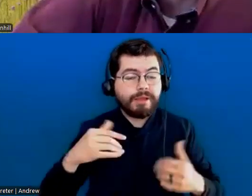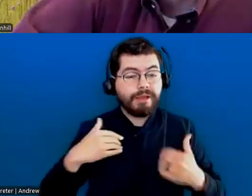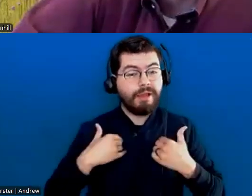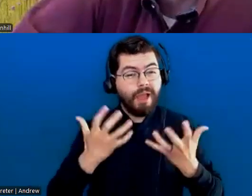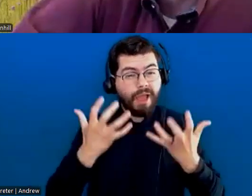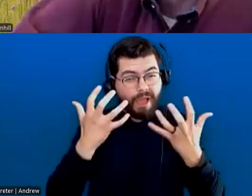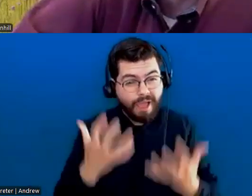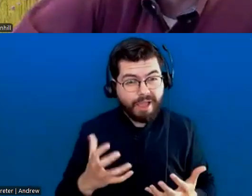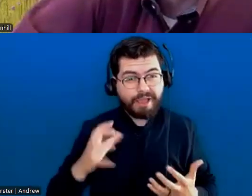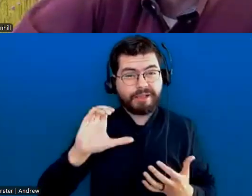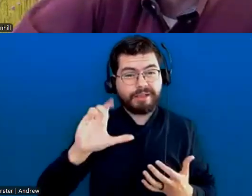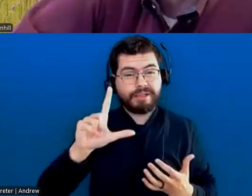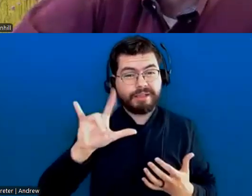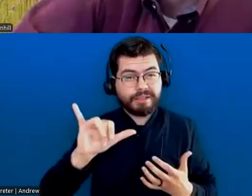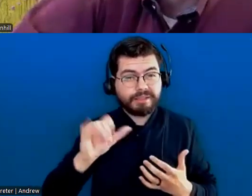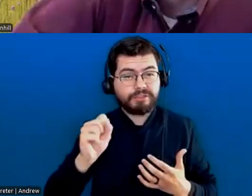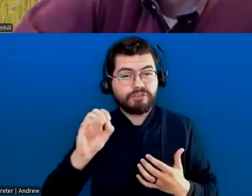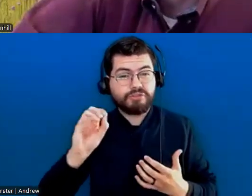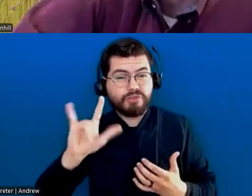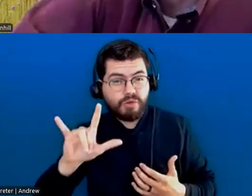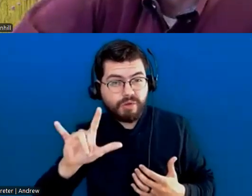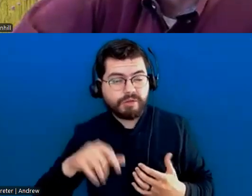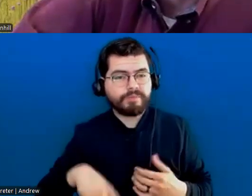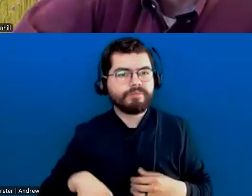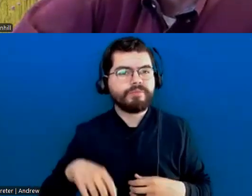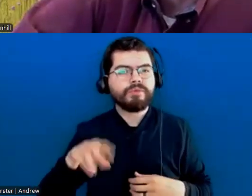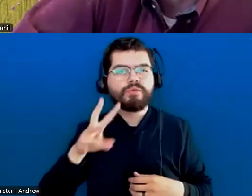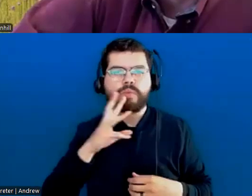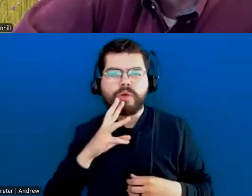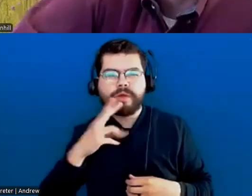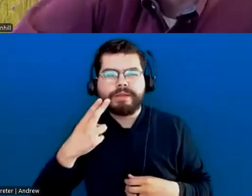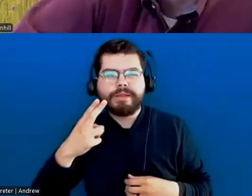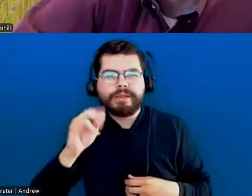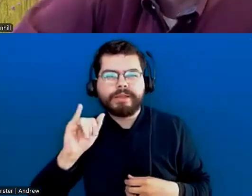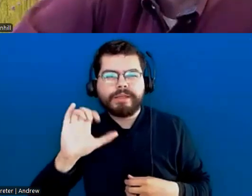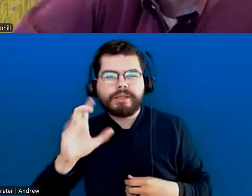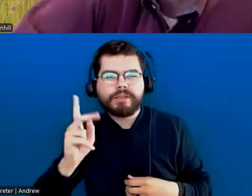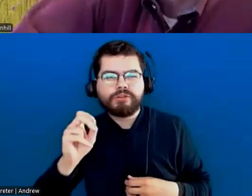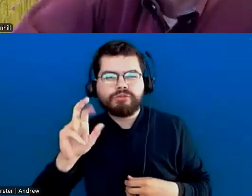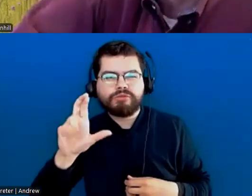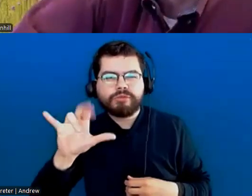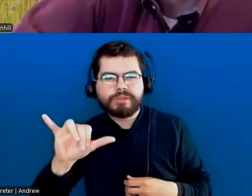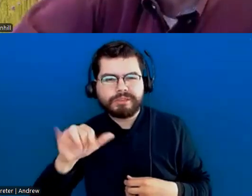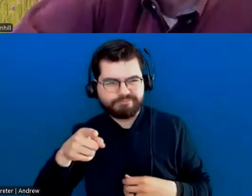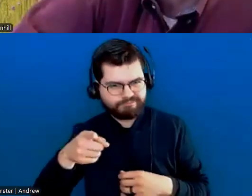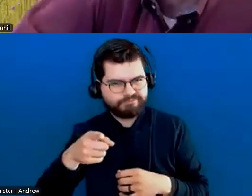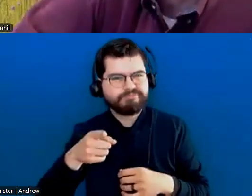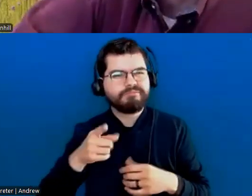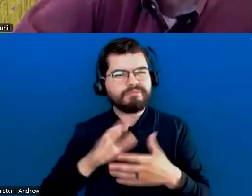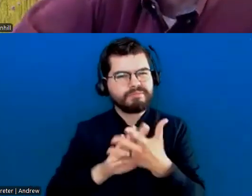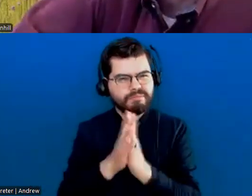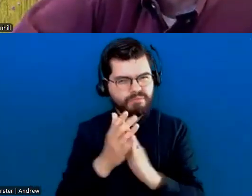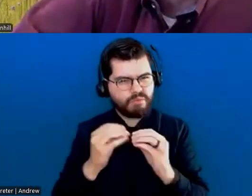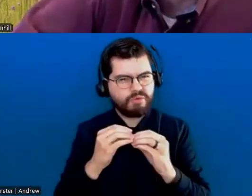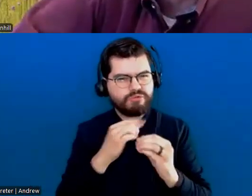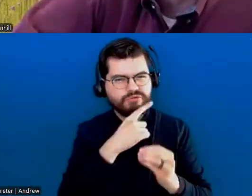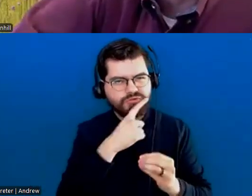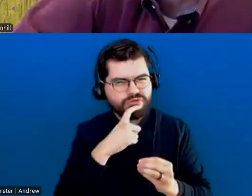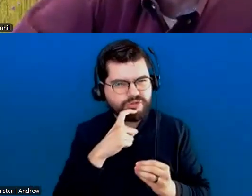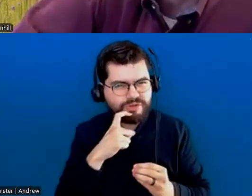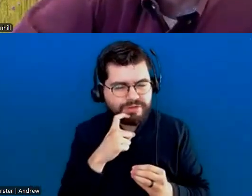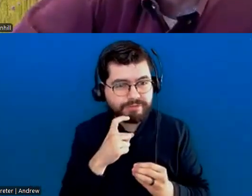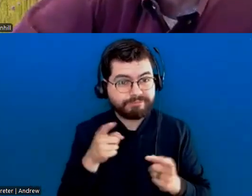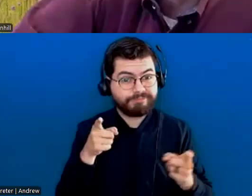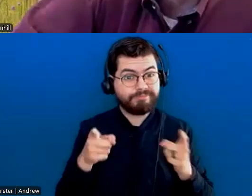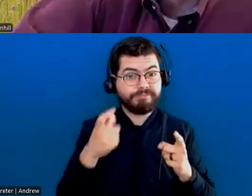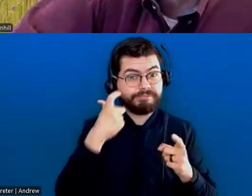water hickory, overcup type forest that's drying out. Those two species can't really make